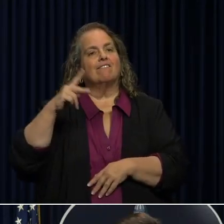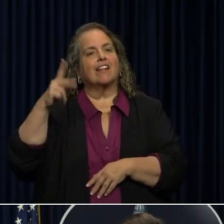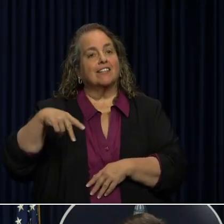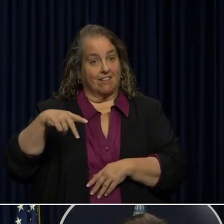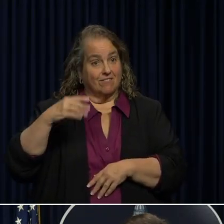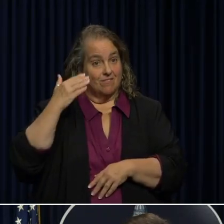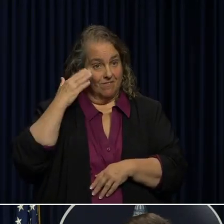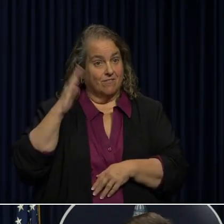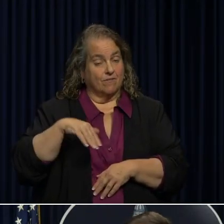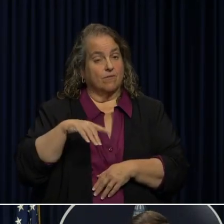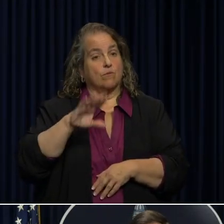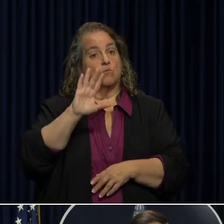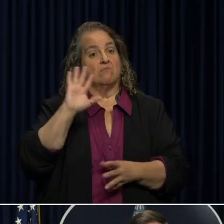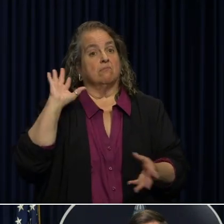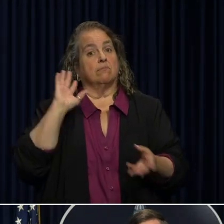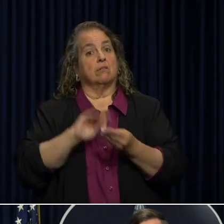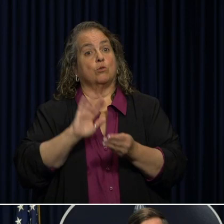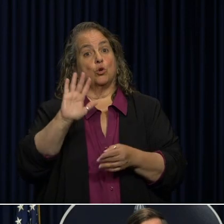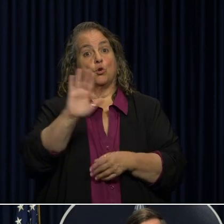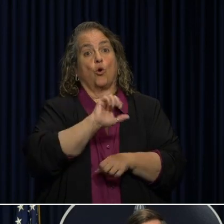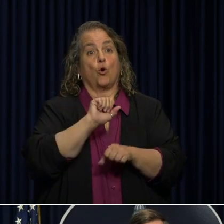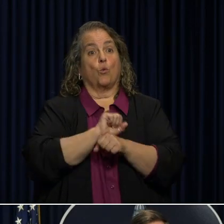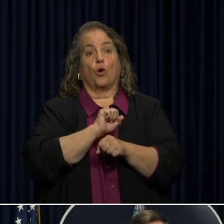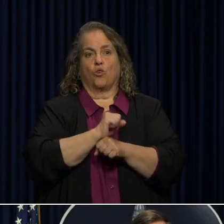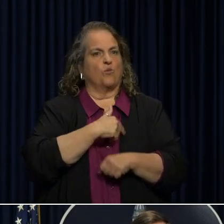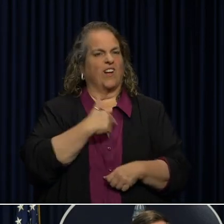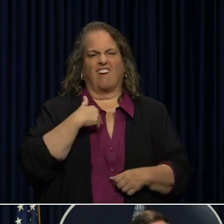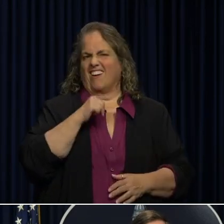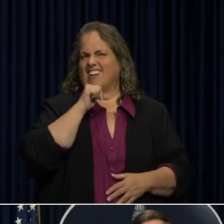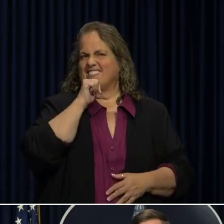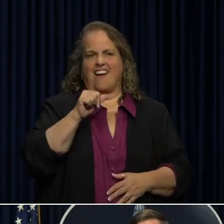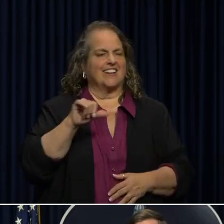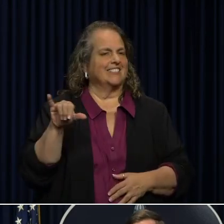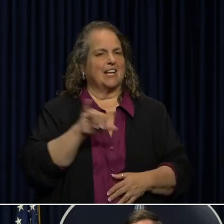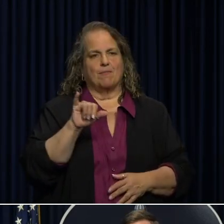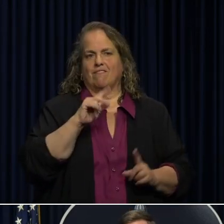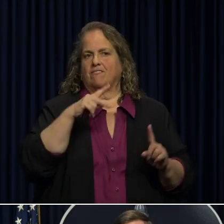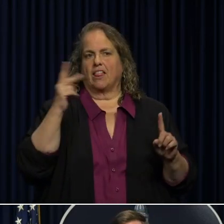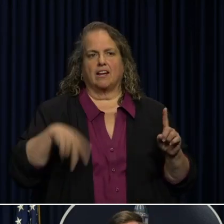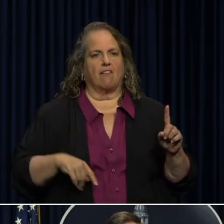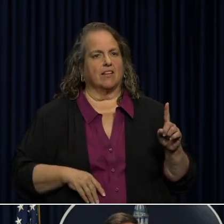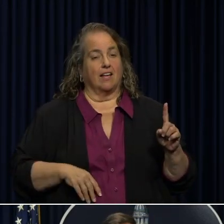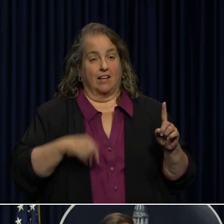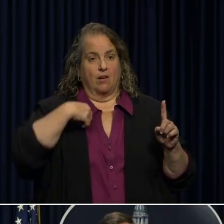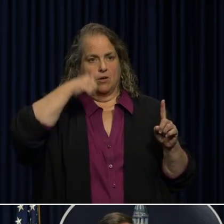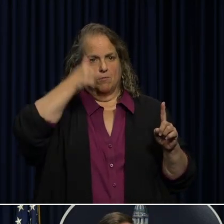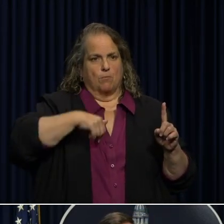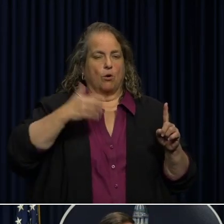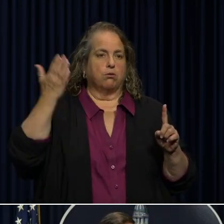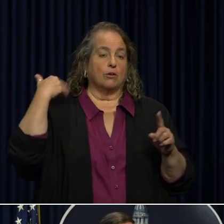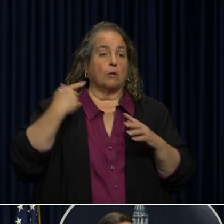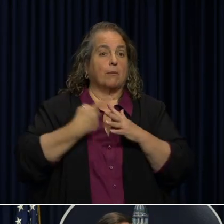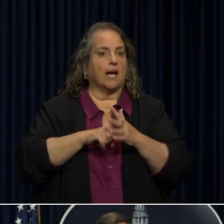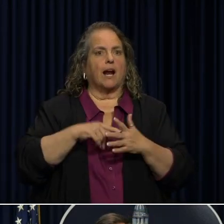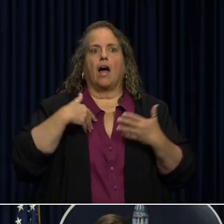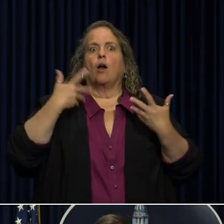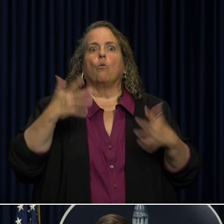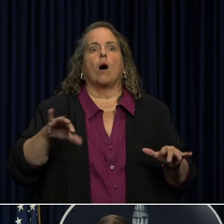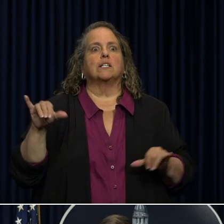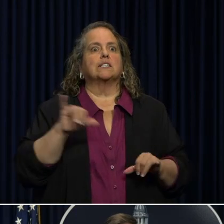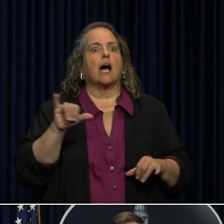of the work that you have done, we're not Philadelphia. I don't know how many days I spent saying, let's not be